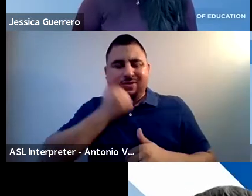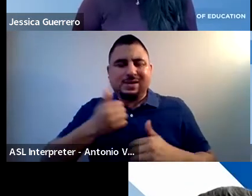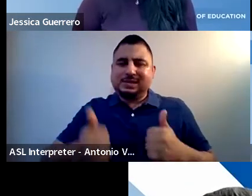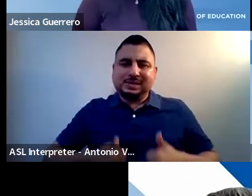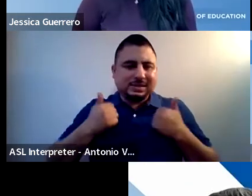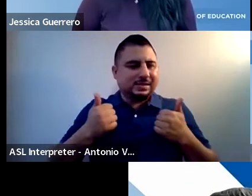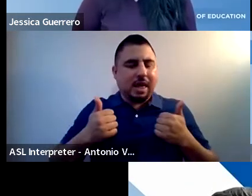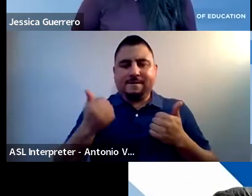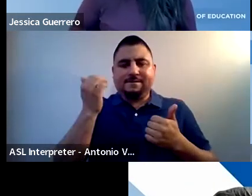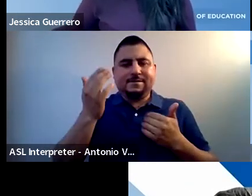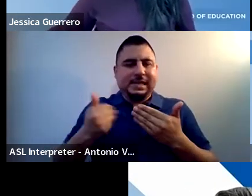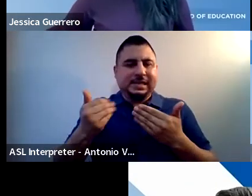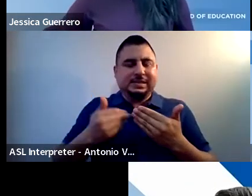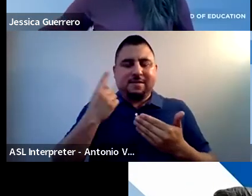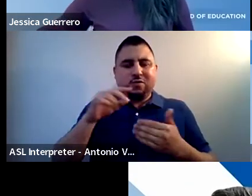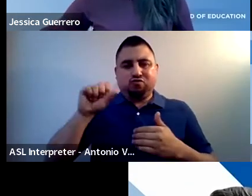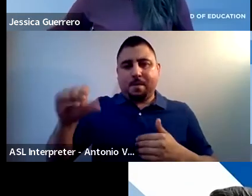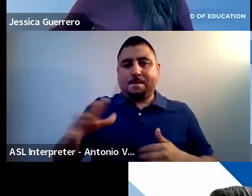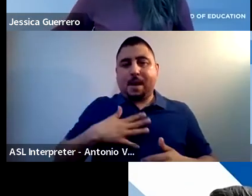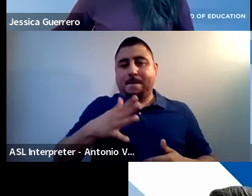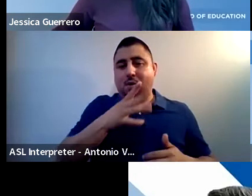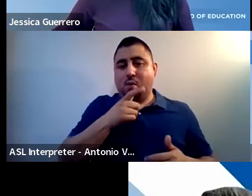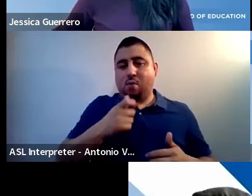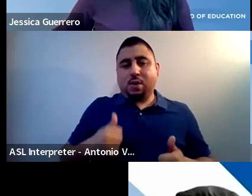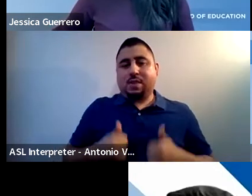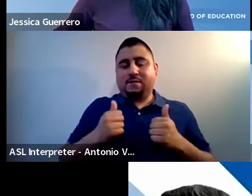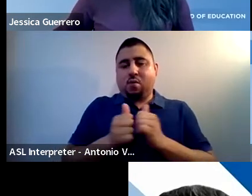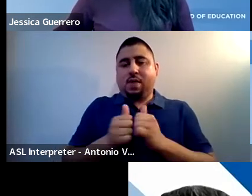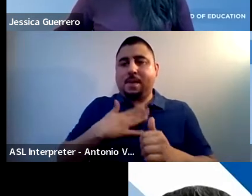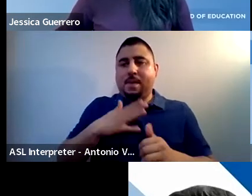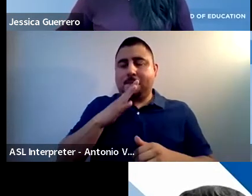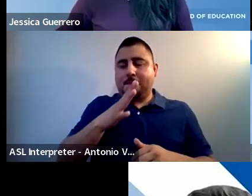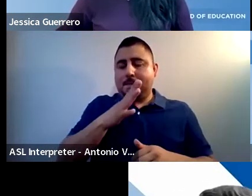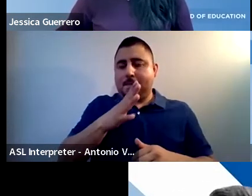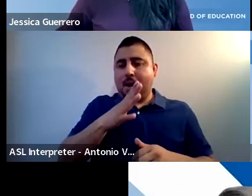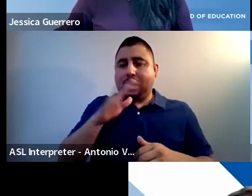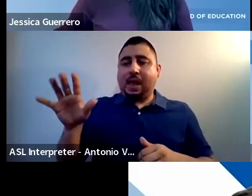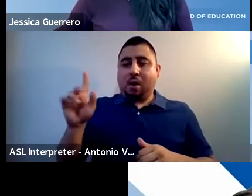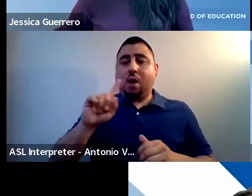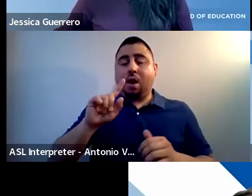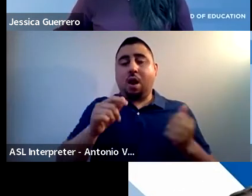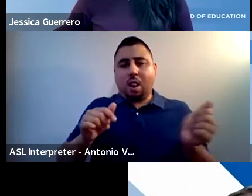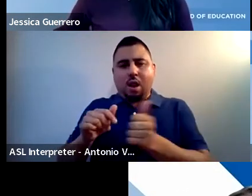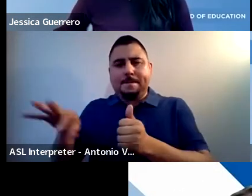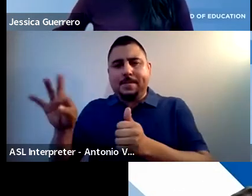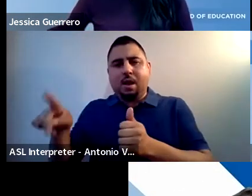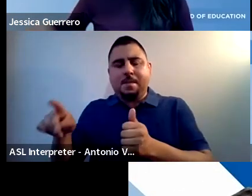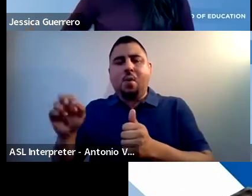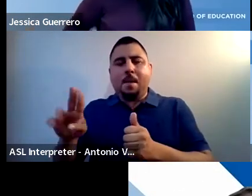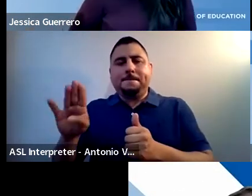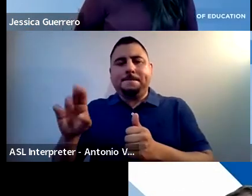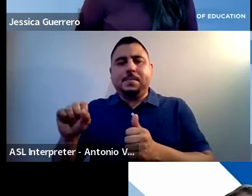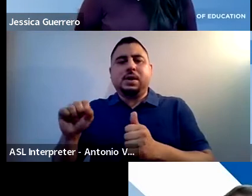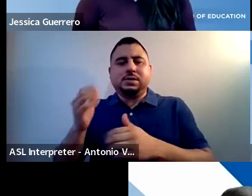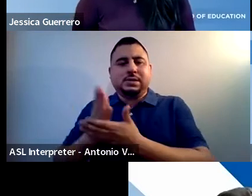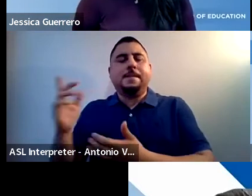daily drop-offs, as well as my mother, who we live with and who is elderly, to be able to get my daughter quickly from school and or the bus stop and get quickly